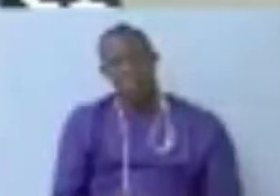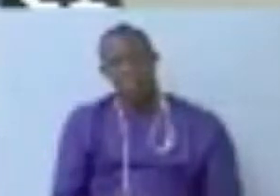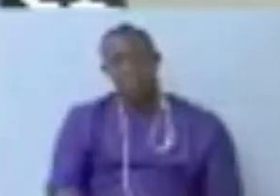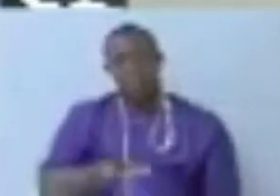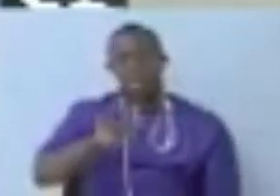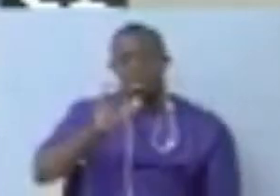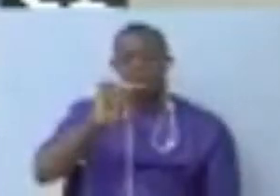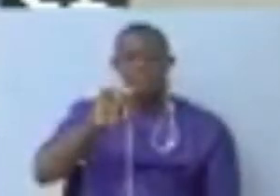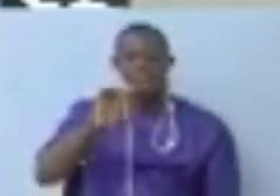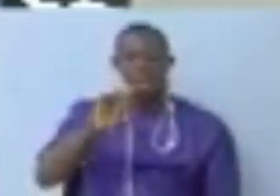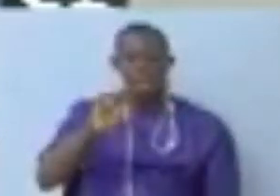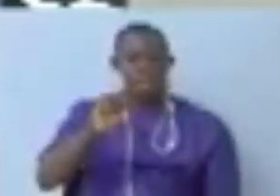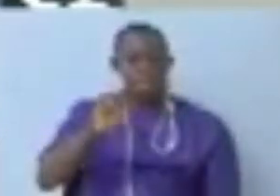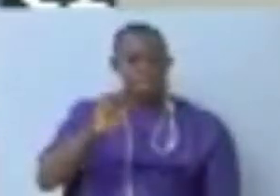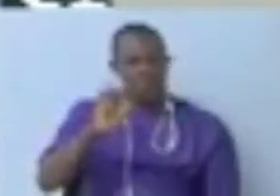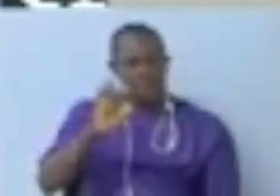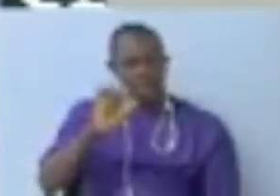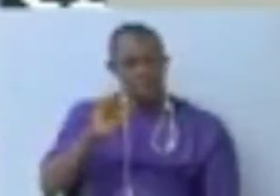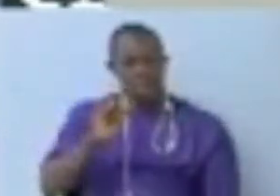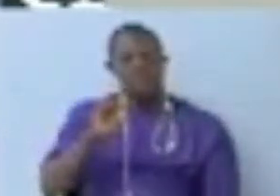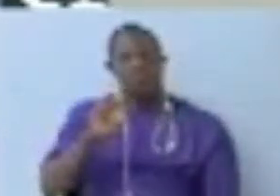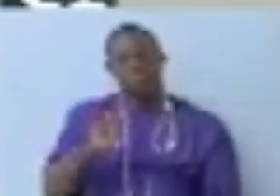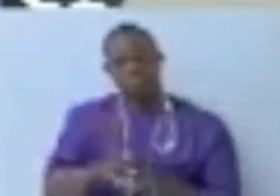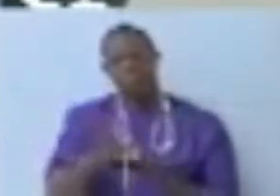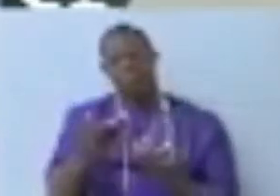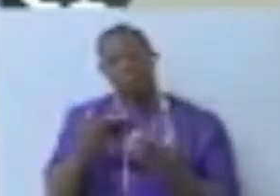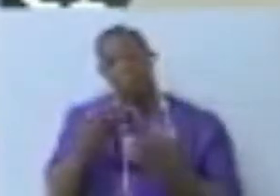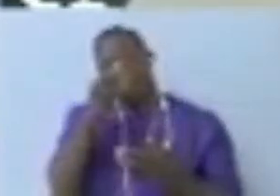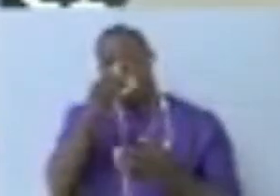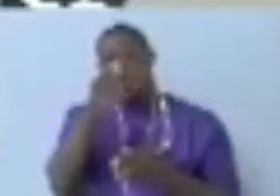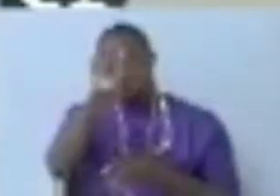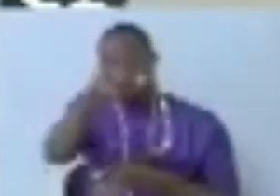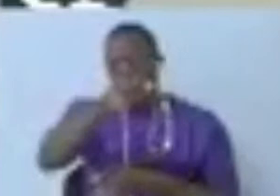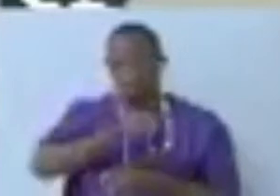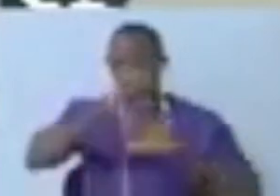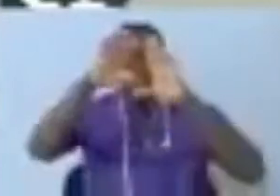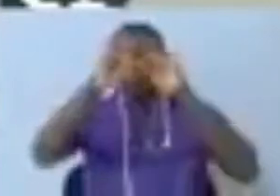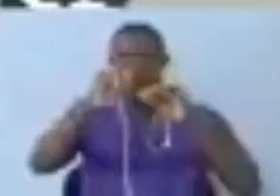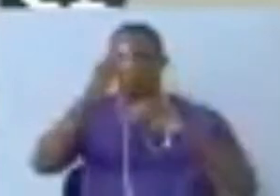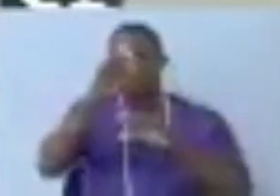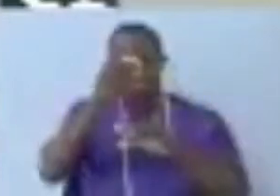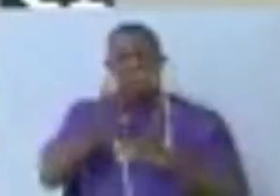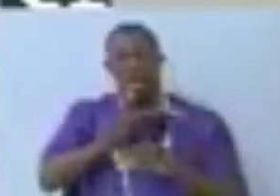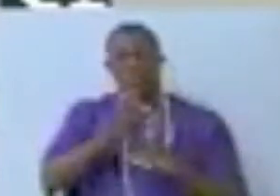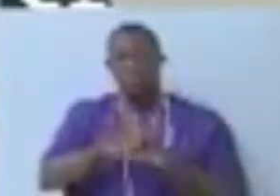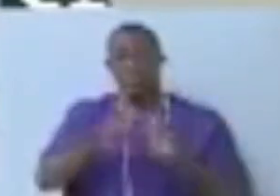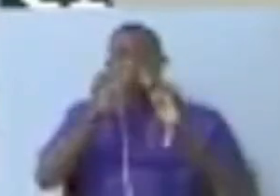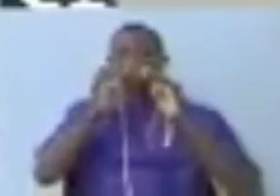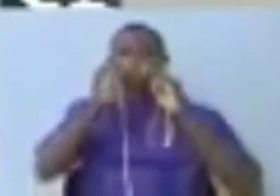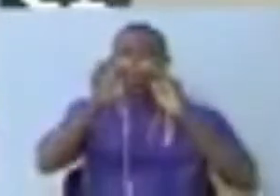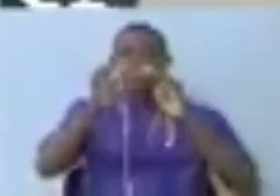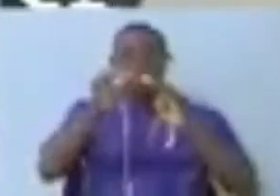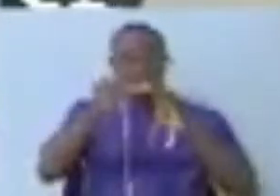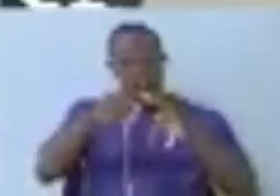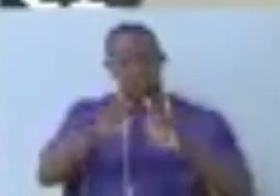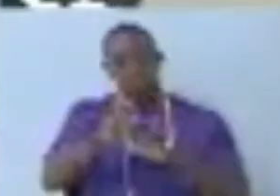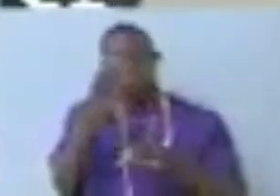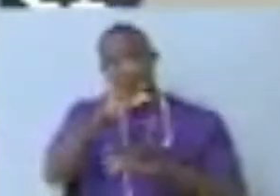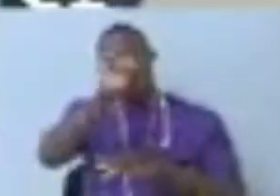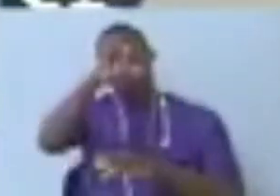Amnesty International attribute a press release to your office. Amnesty International.